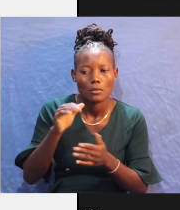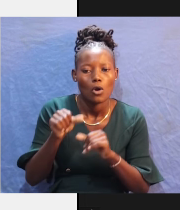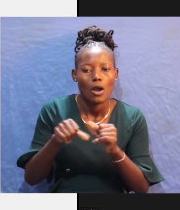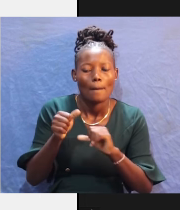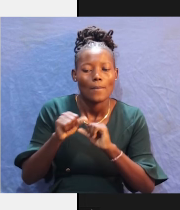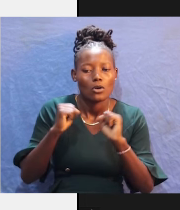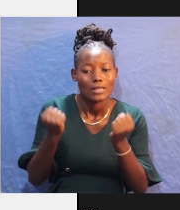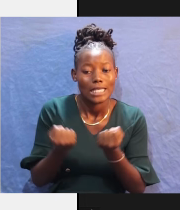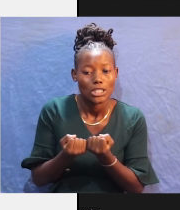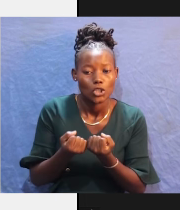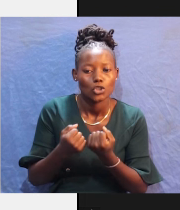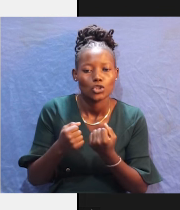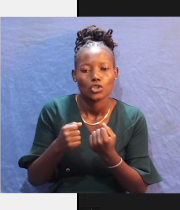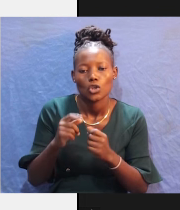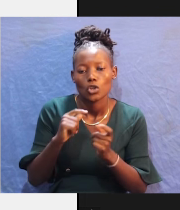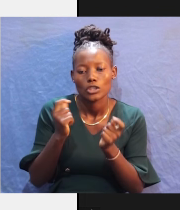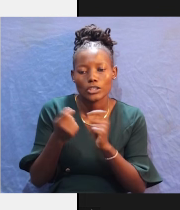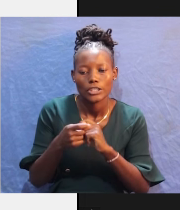So that